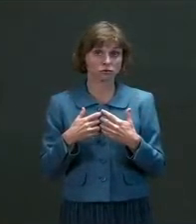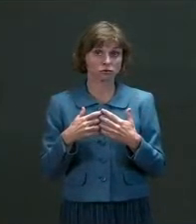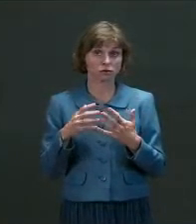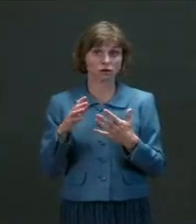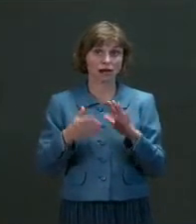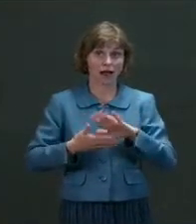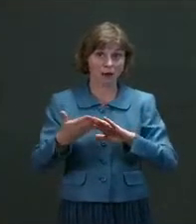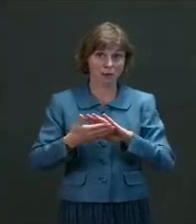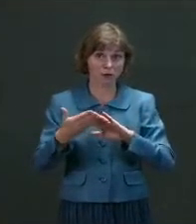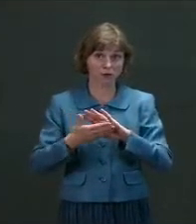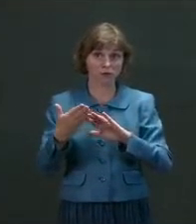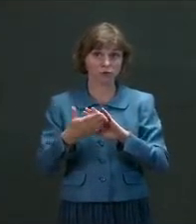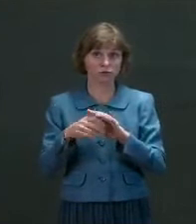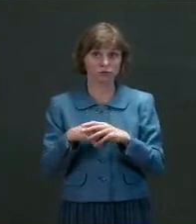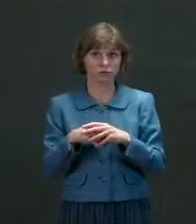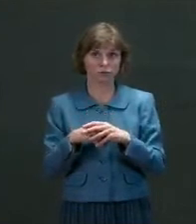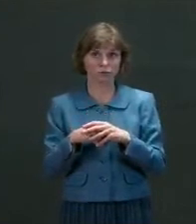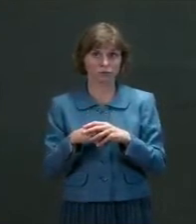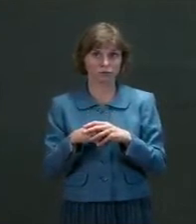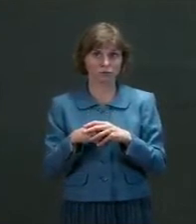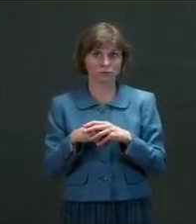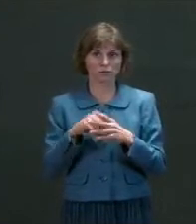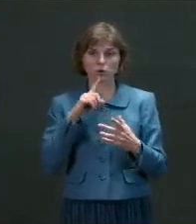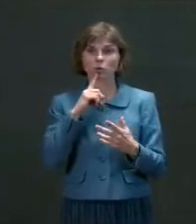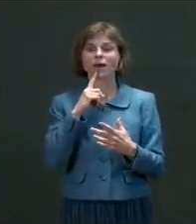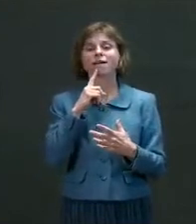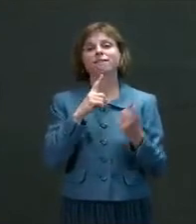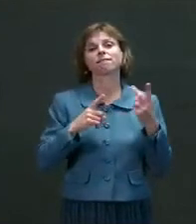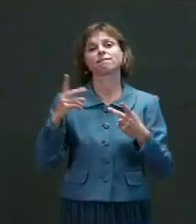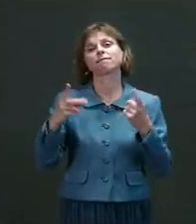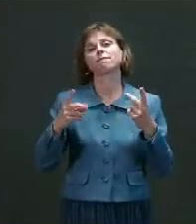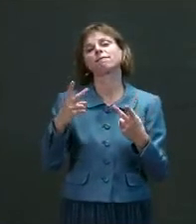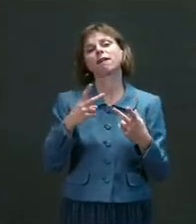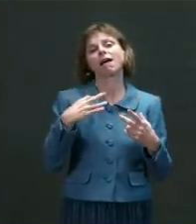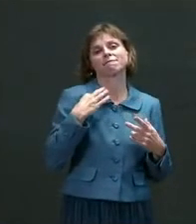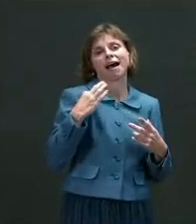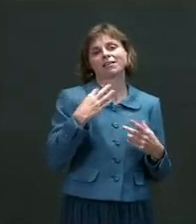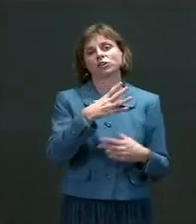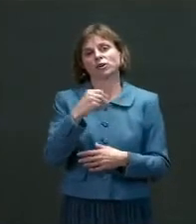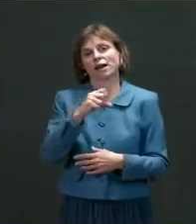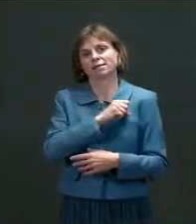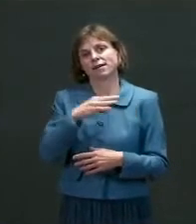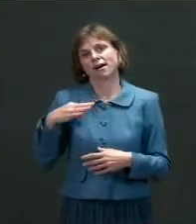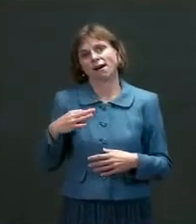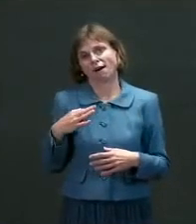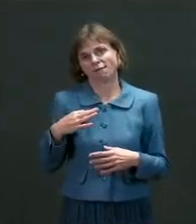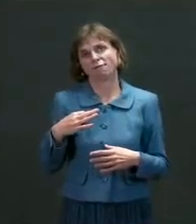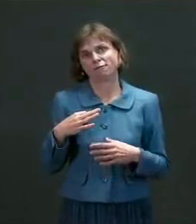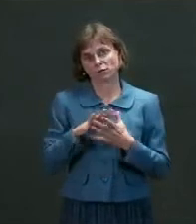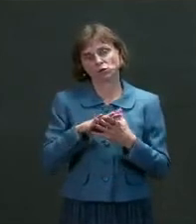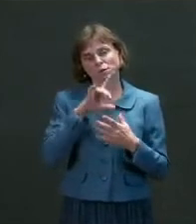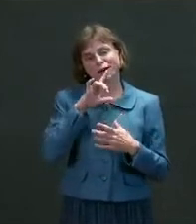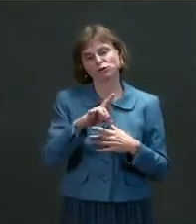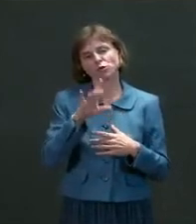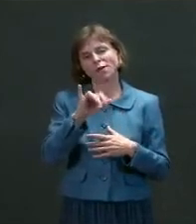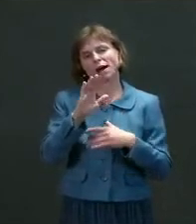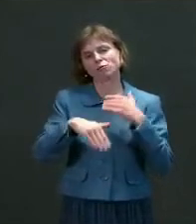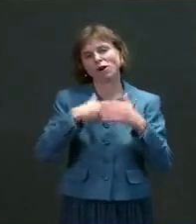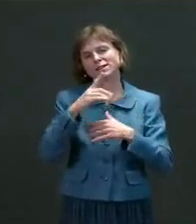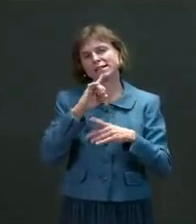operation. We have a mix of volunteers and staff. So just making the process as simple